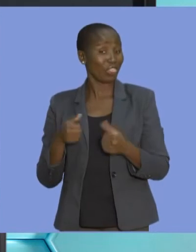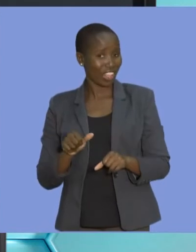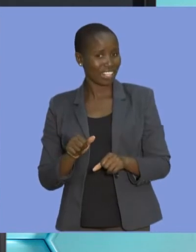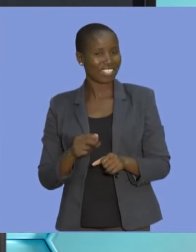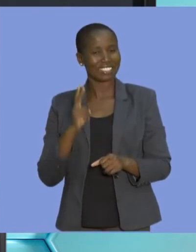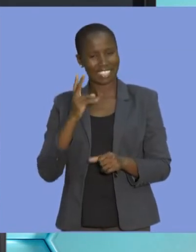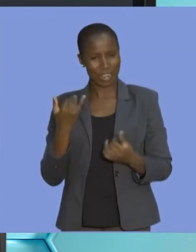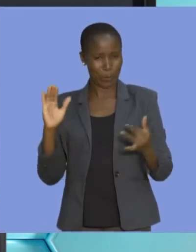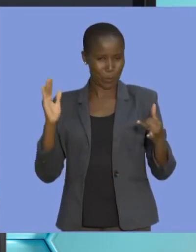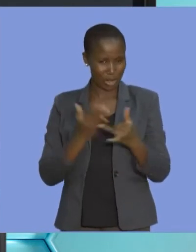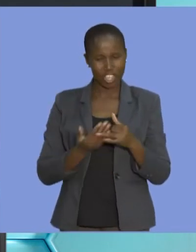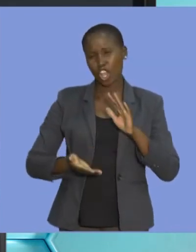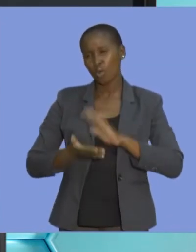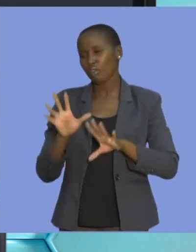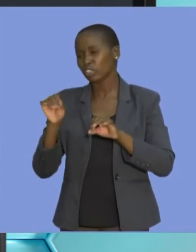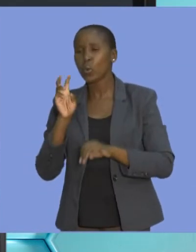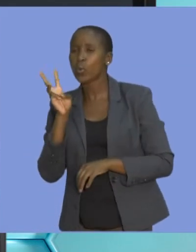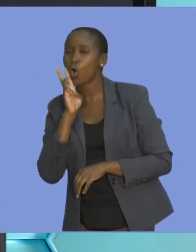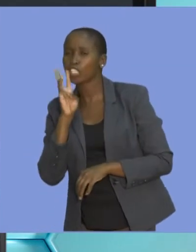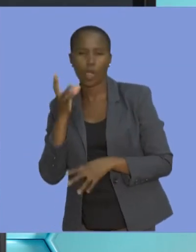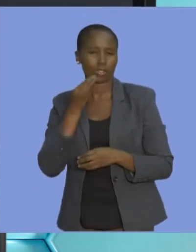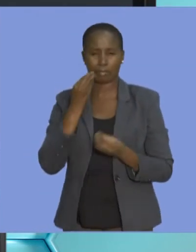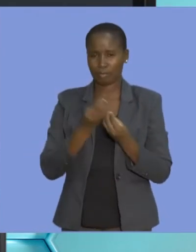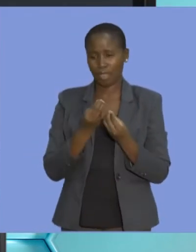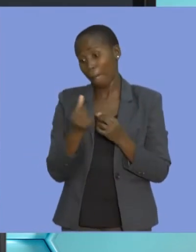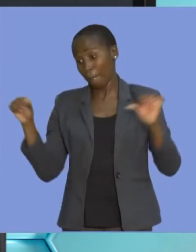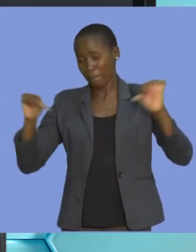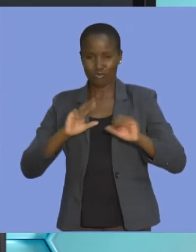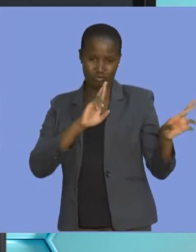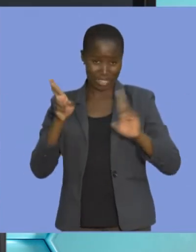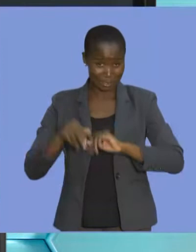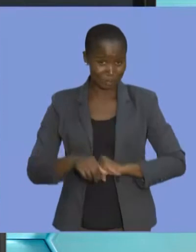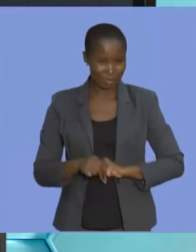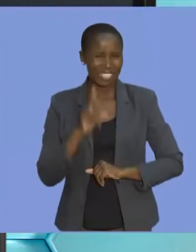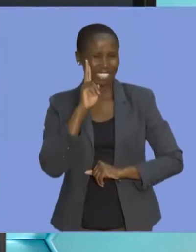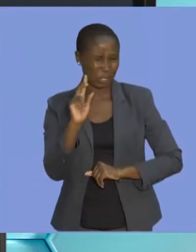some water or something, and come back ready. See you soon.